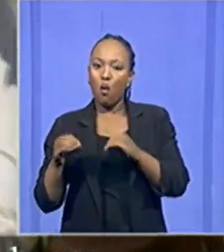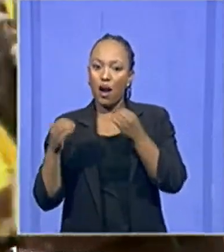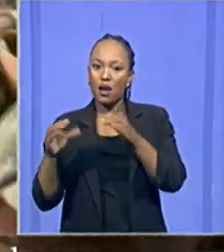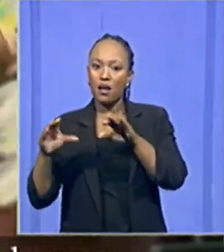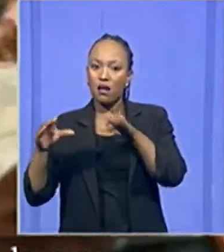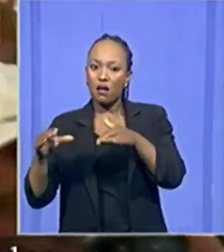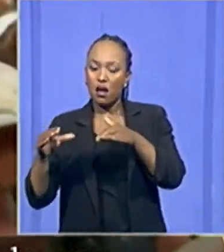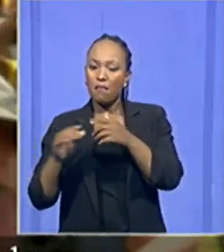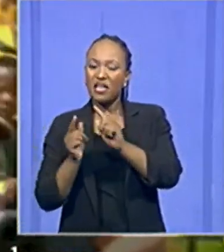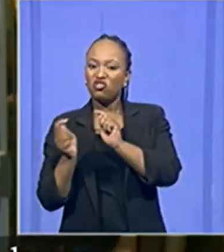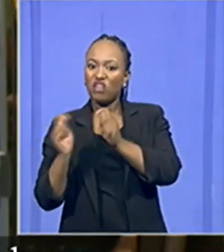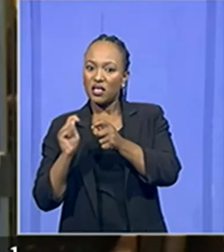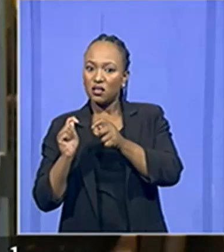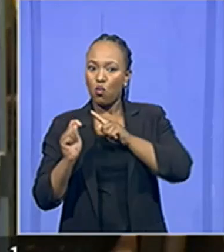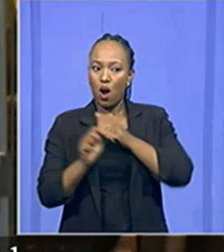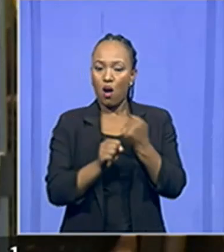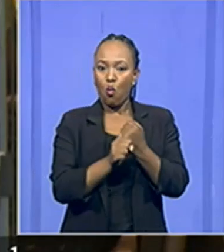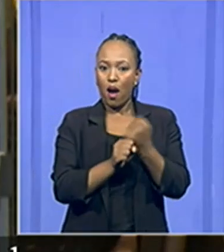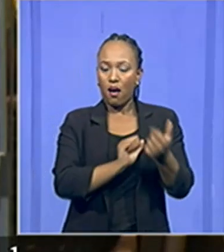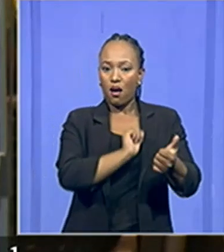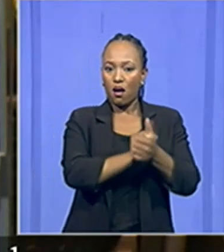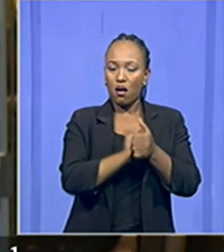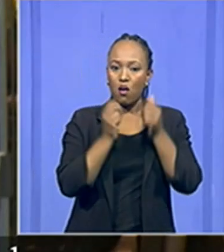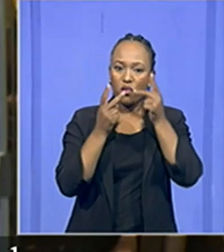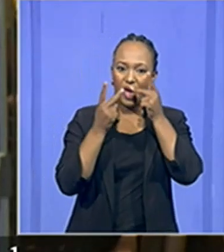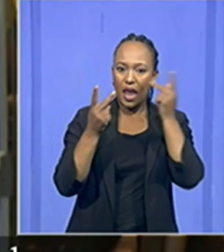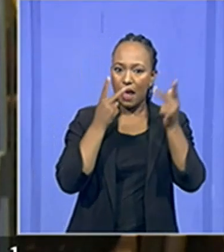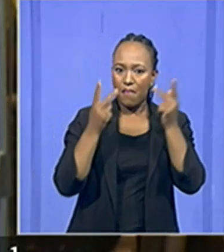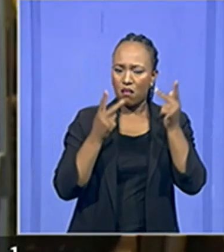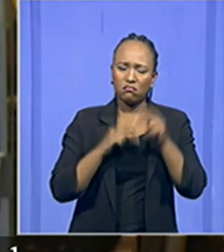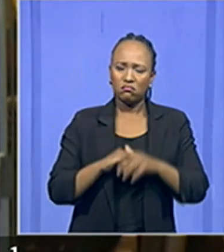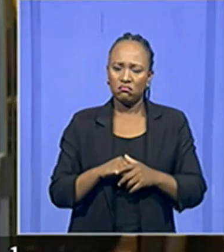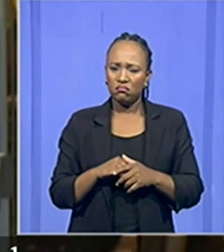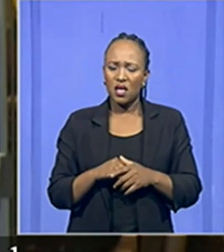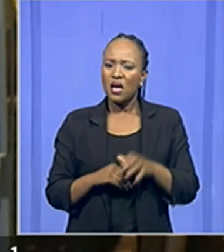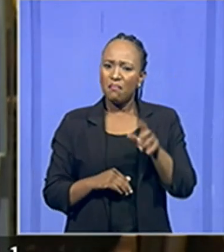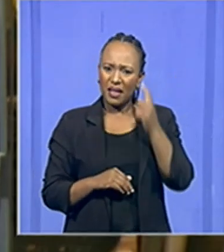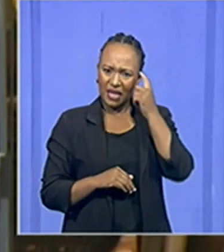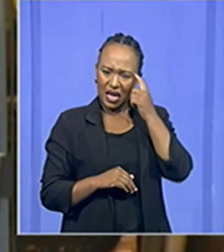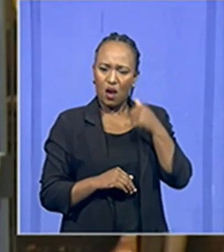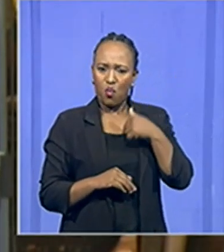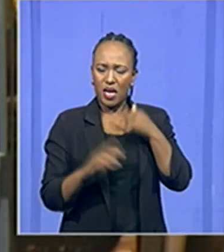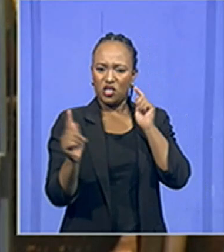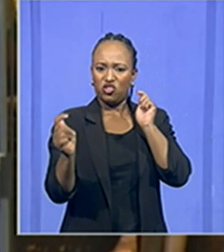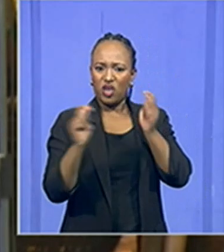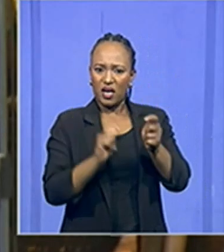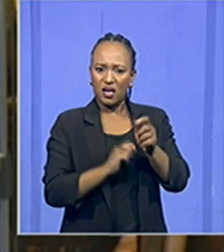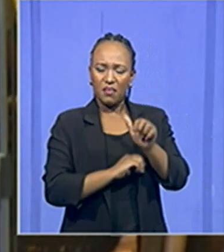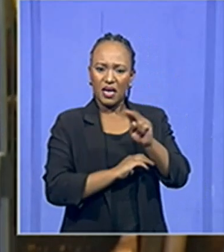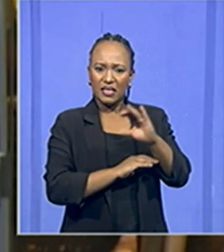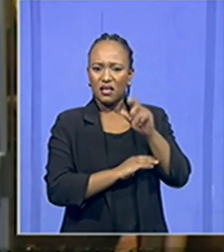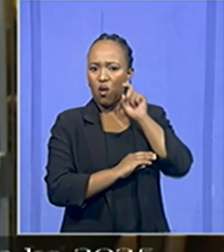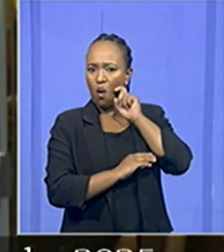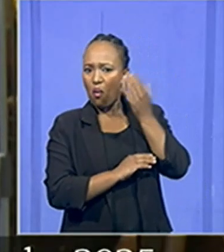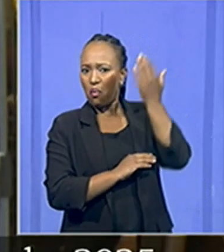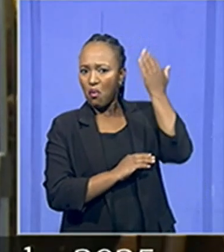go šoma le manaba. Bacinga ukuthi sesishintshile. We are no longer the ANC of old.